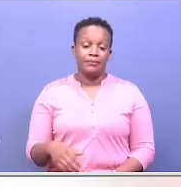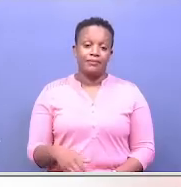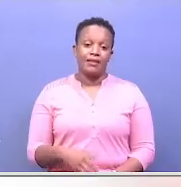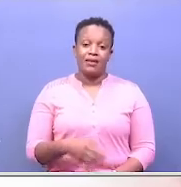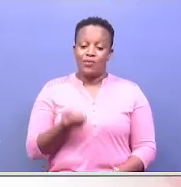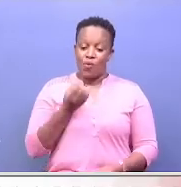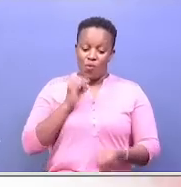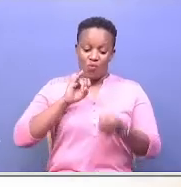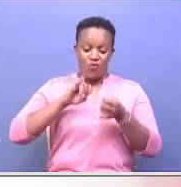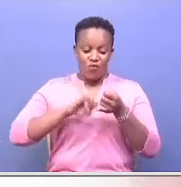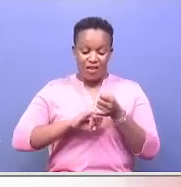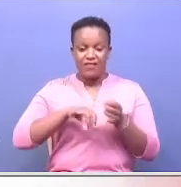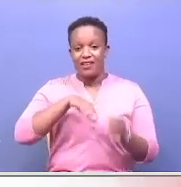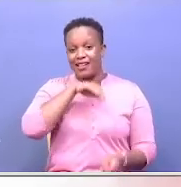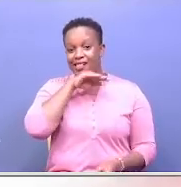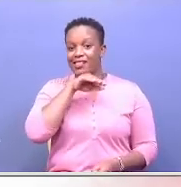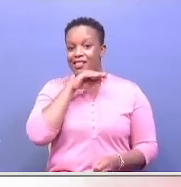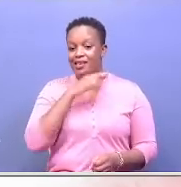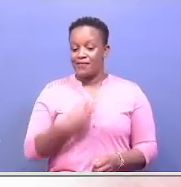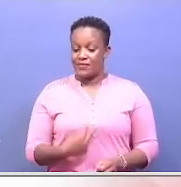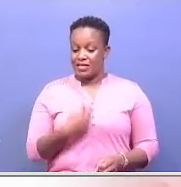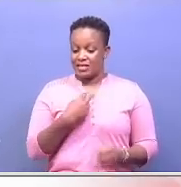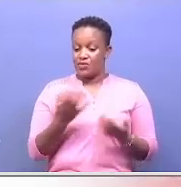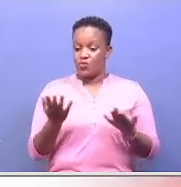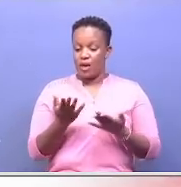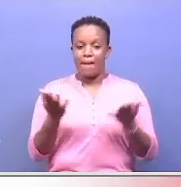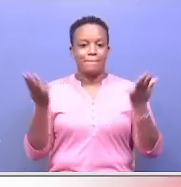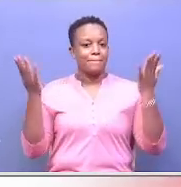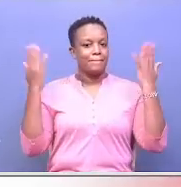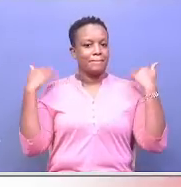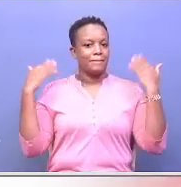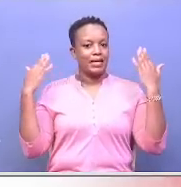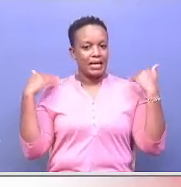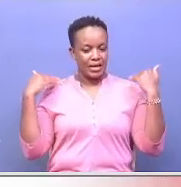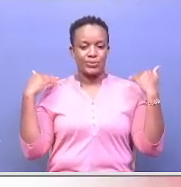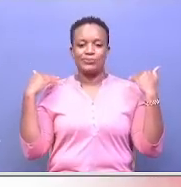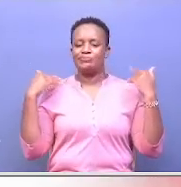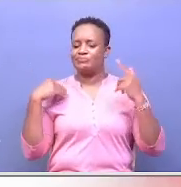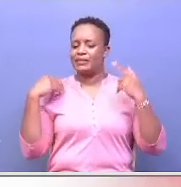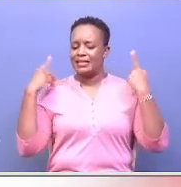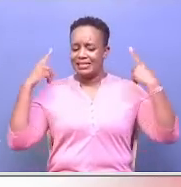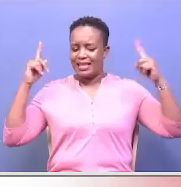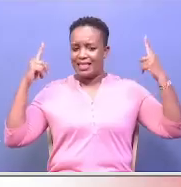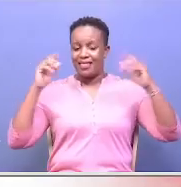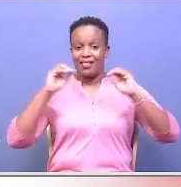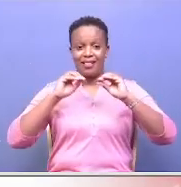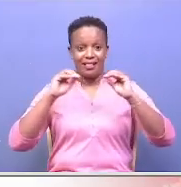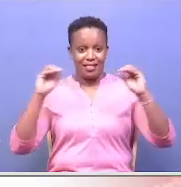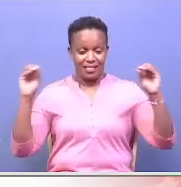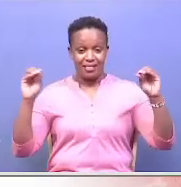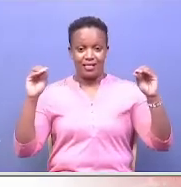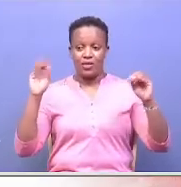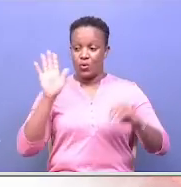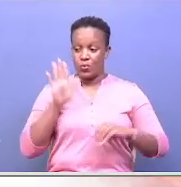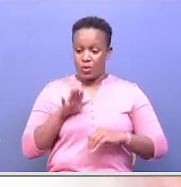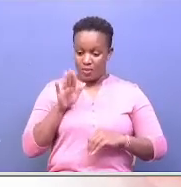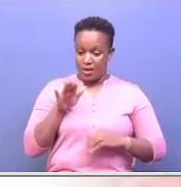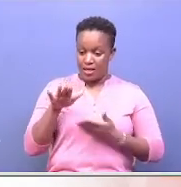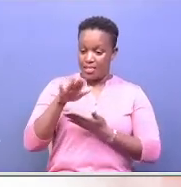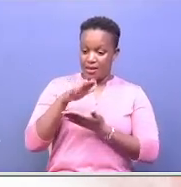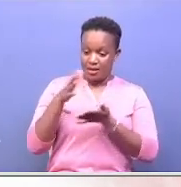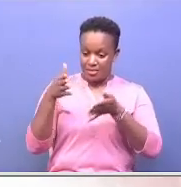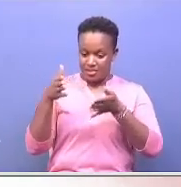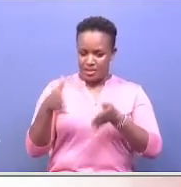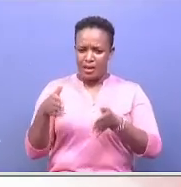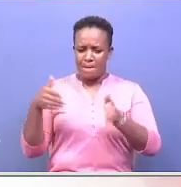Odinga's visit to Meru County today was cut short after women present at the consulate grounds in Gitoro denied her